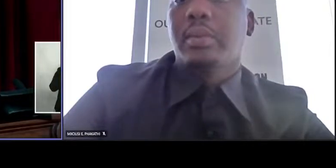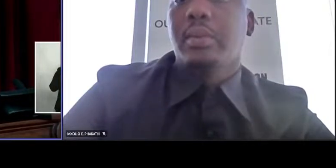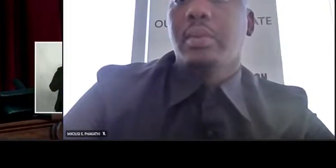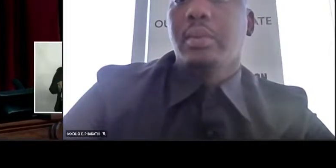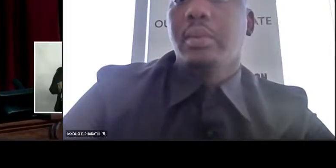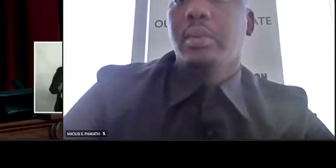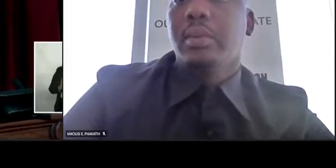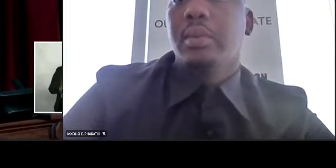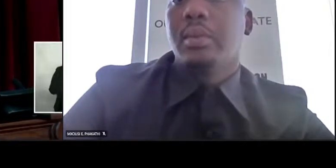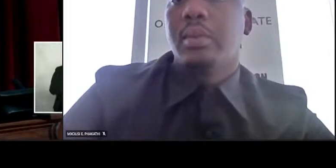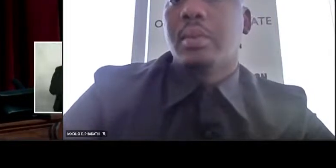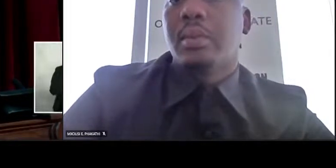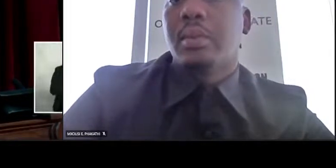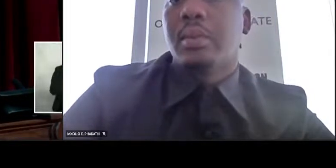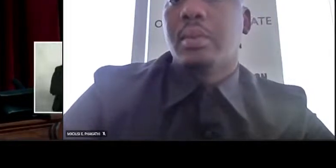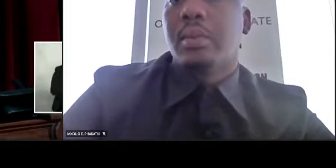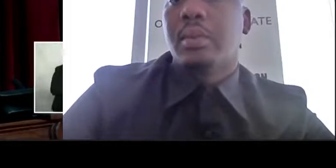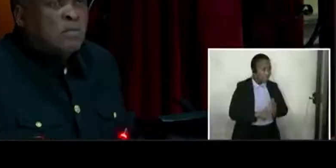happening there?